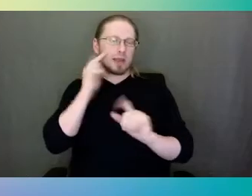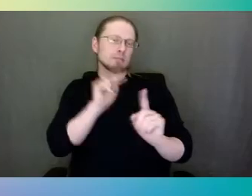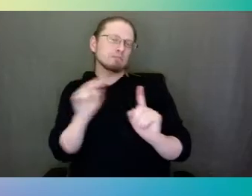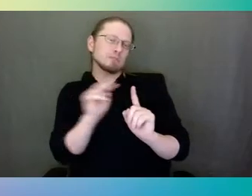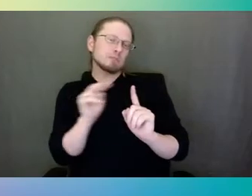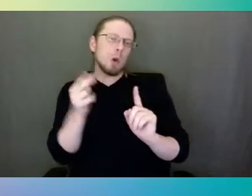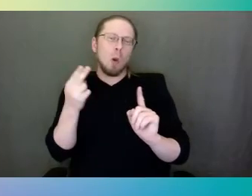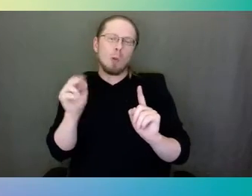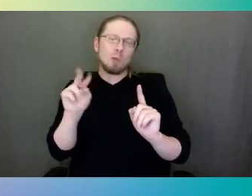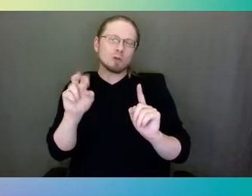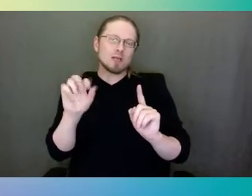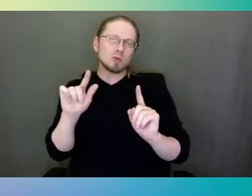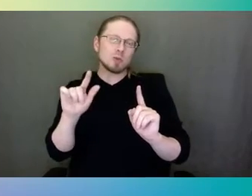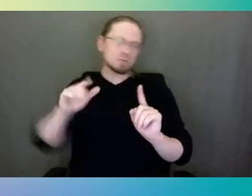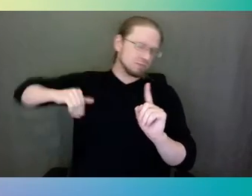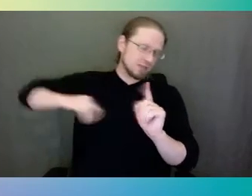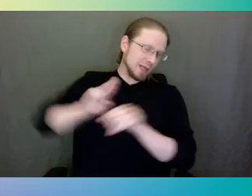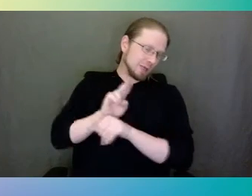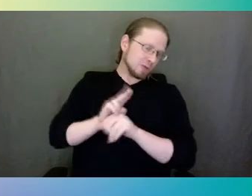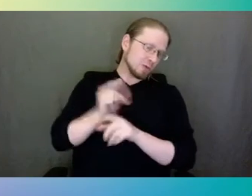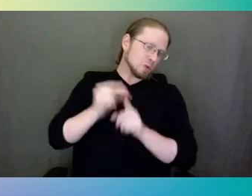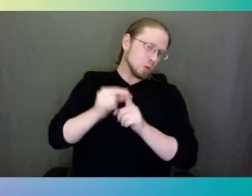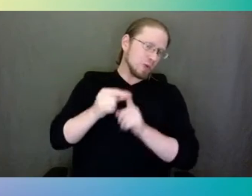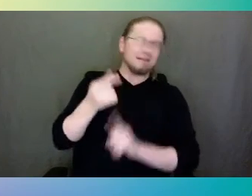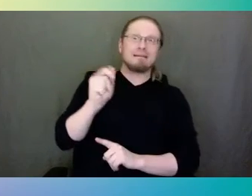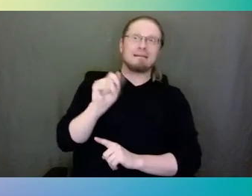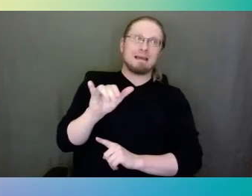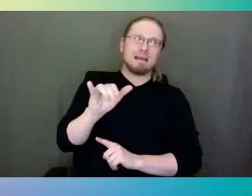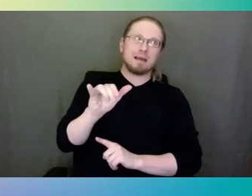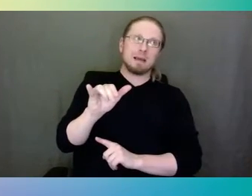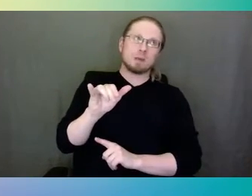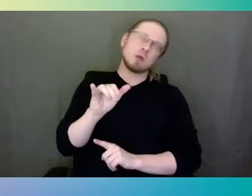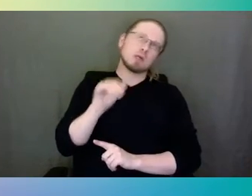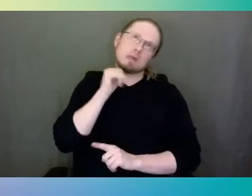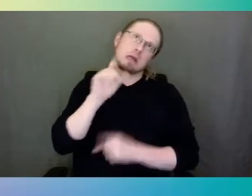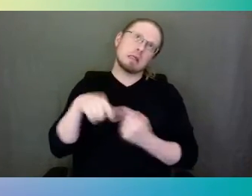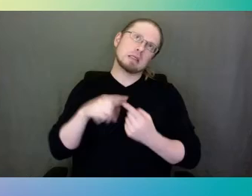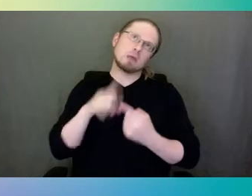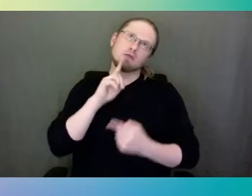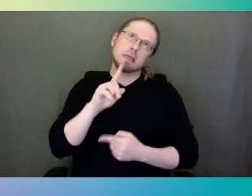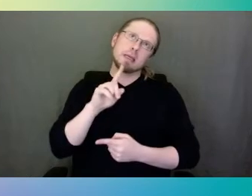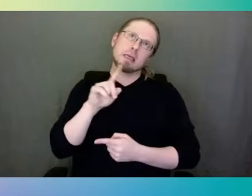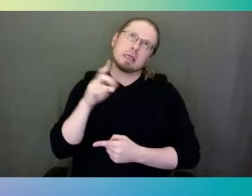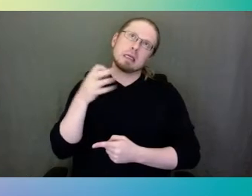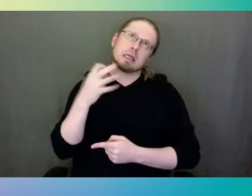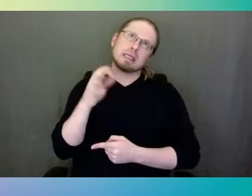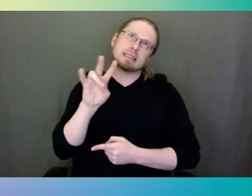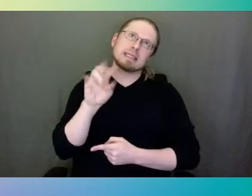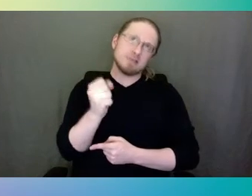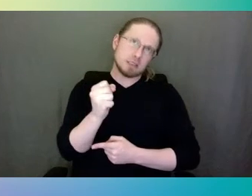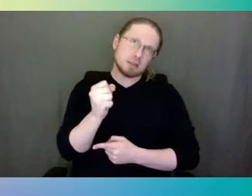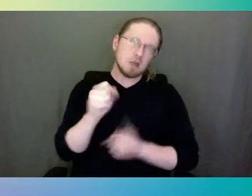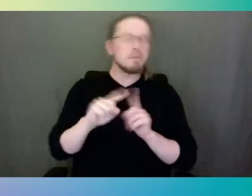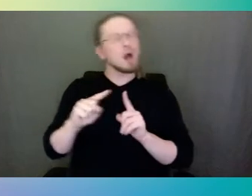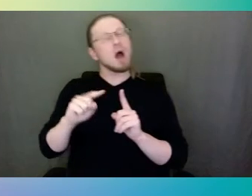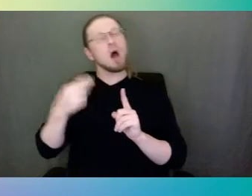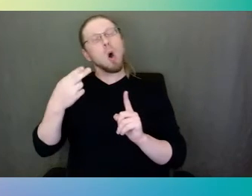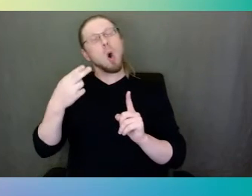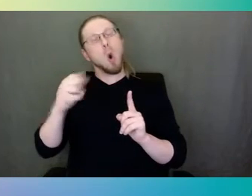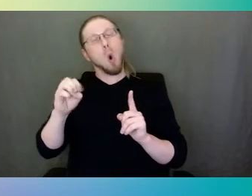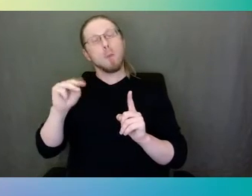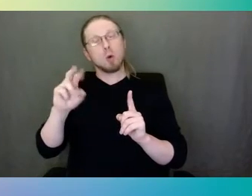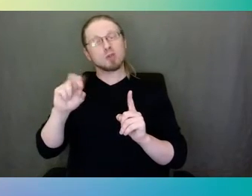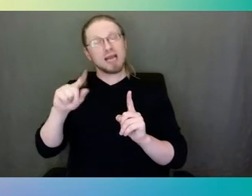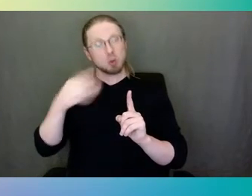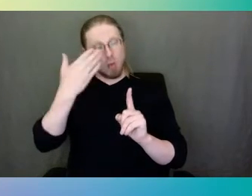gay culturally, actually not until the 1970s. Homosexuals are seen as sick